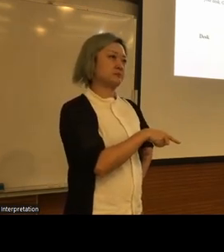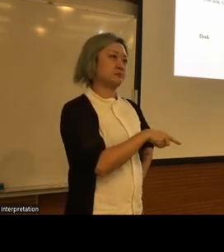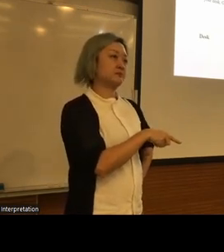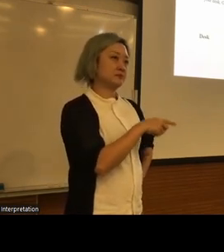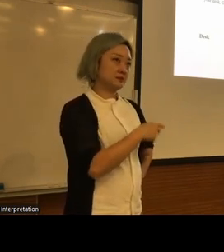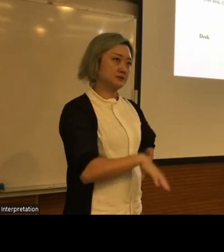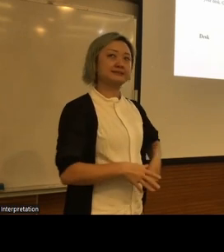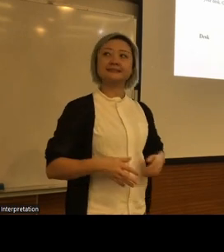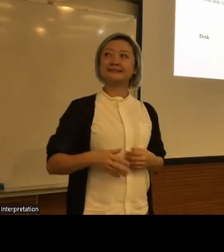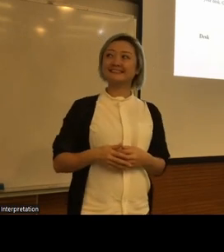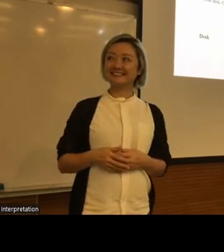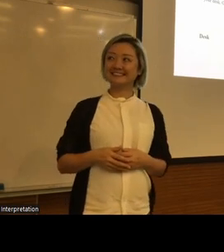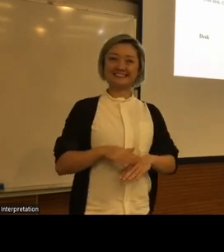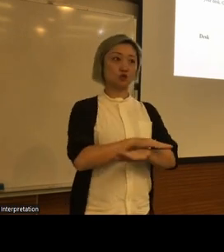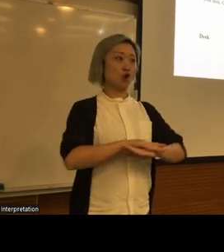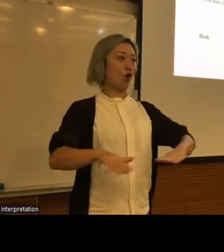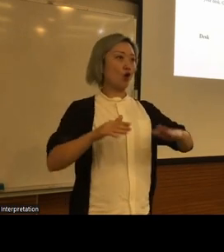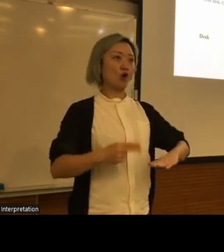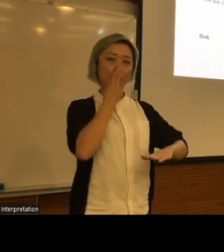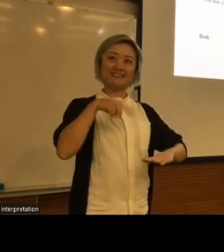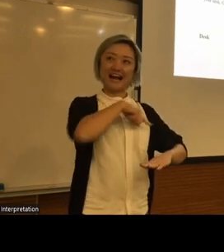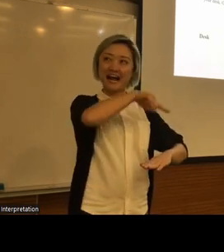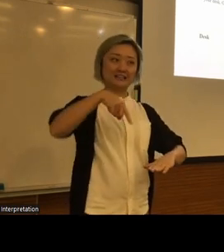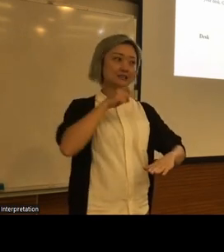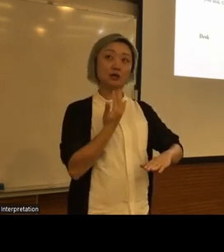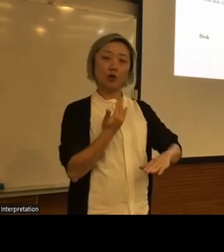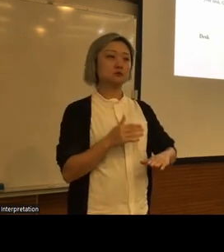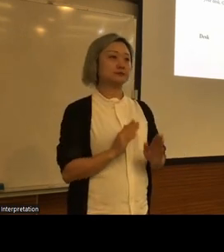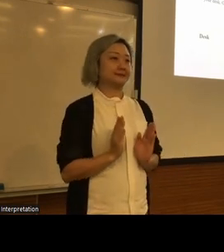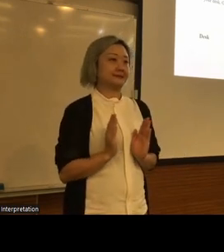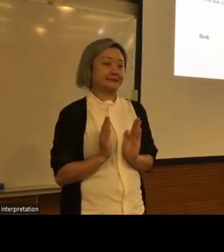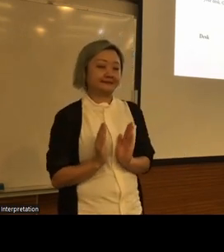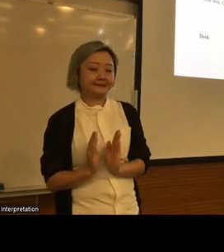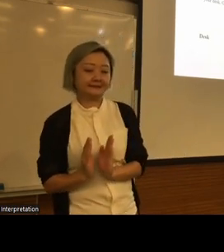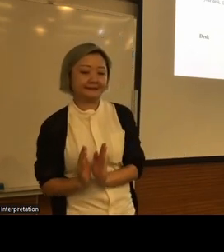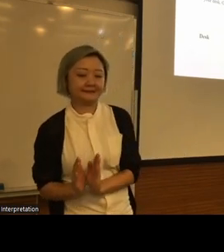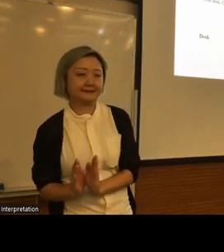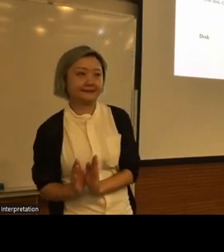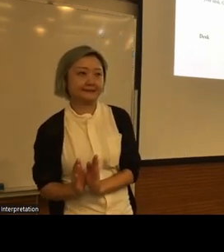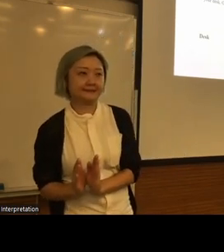How much room is there on a desk? Very limited.